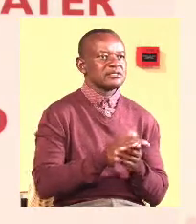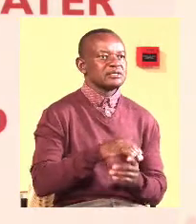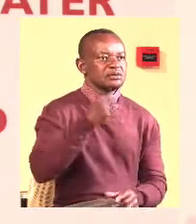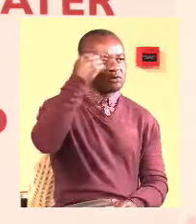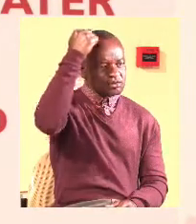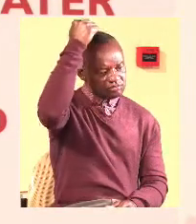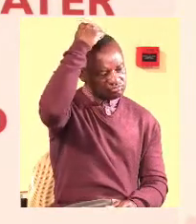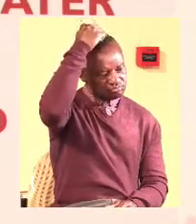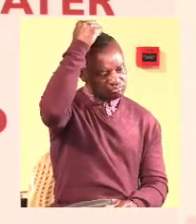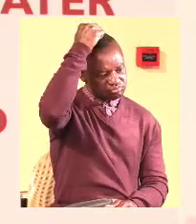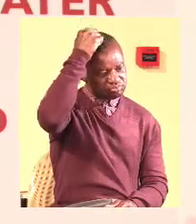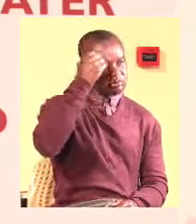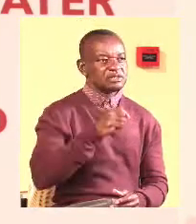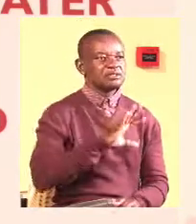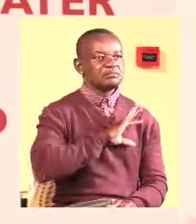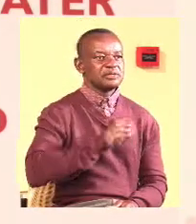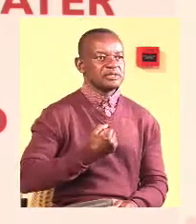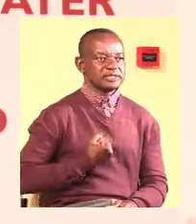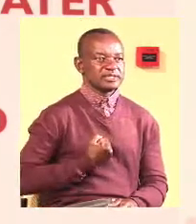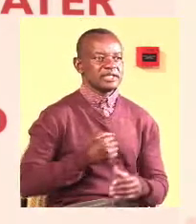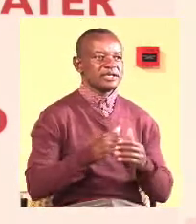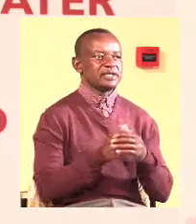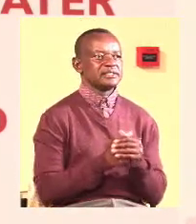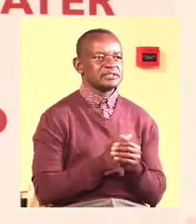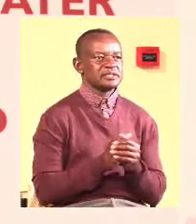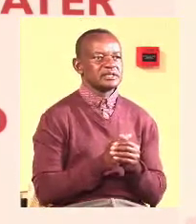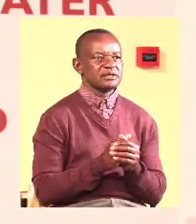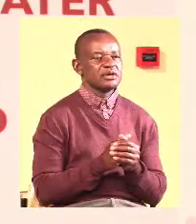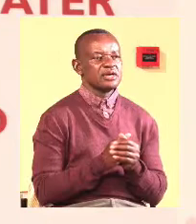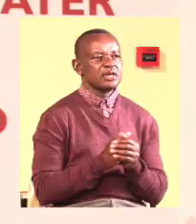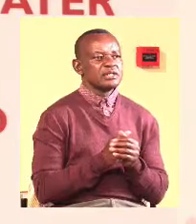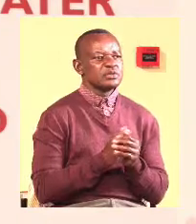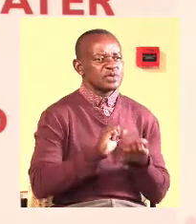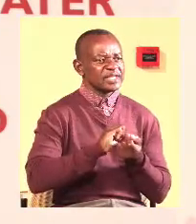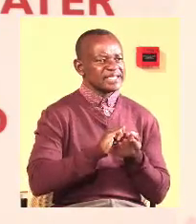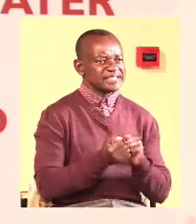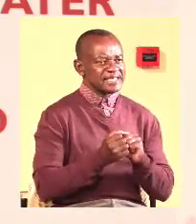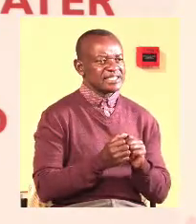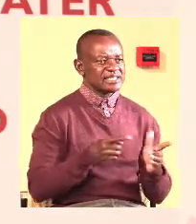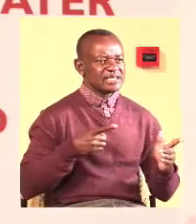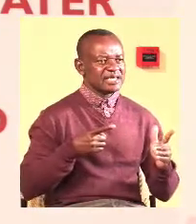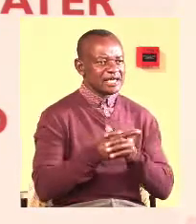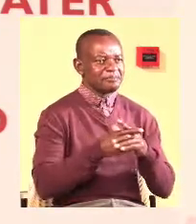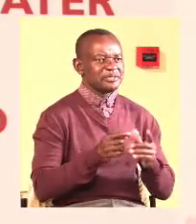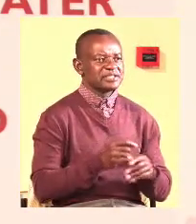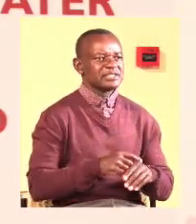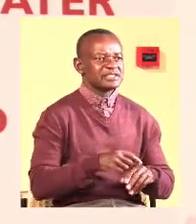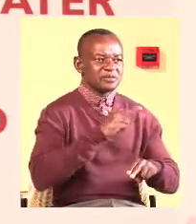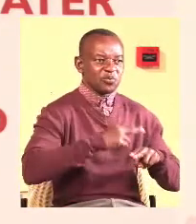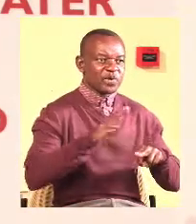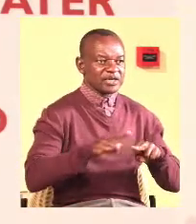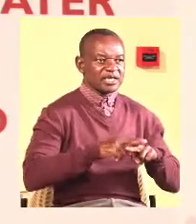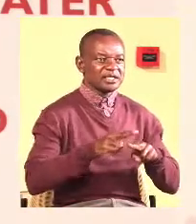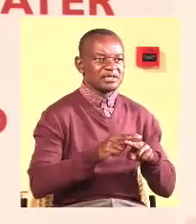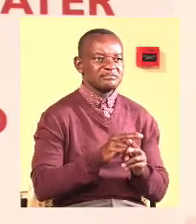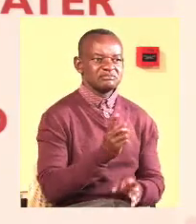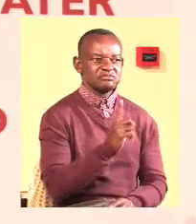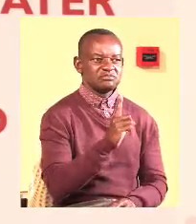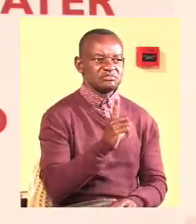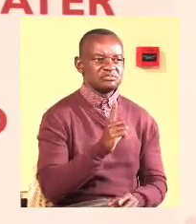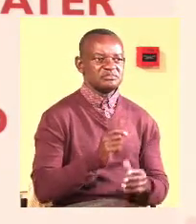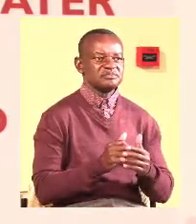to change, a paradigm shifting is not something that happens overnight. And that is why we have to